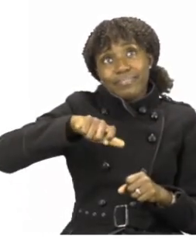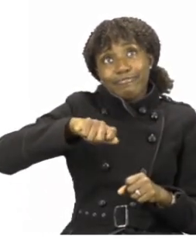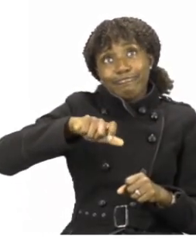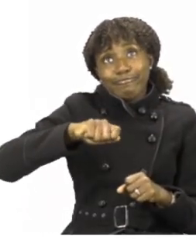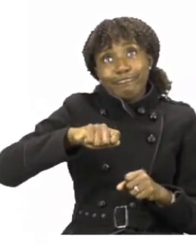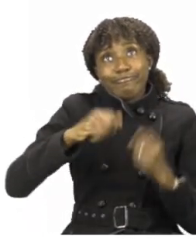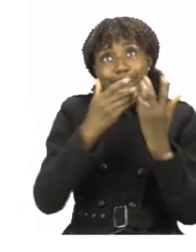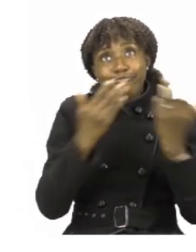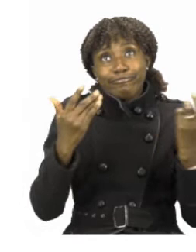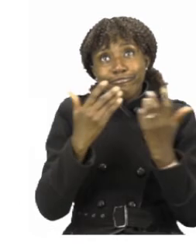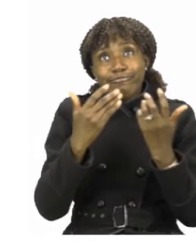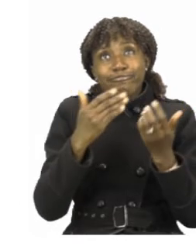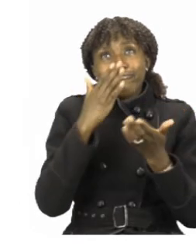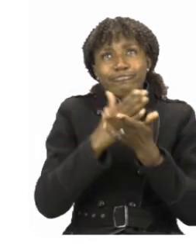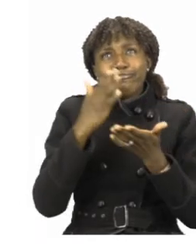tomato,